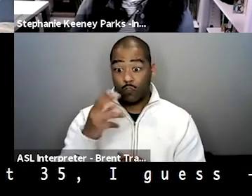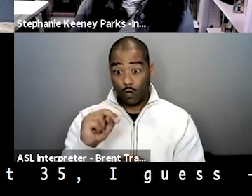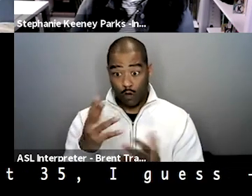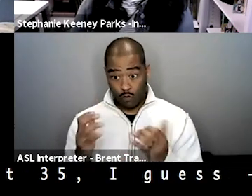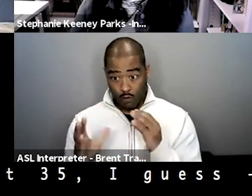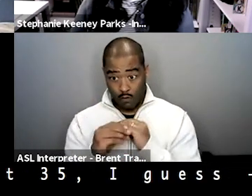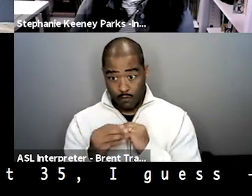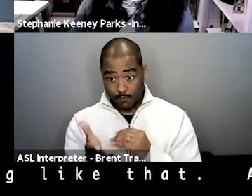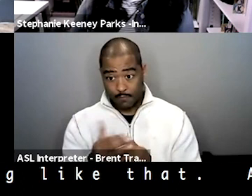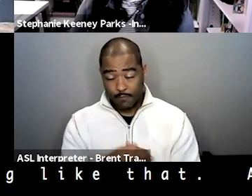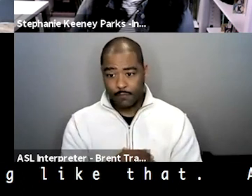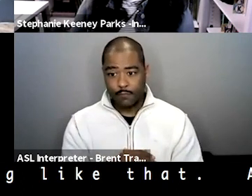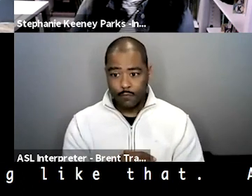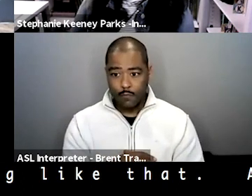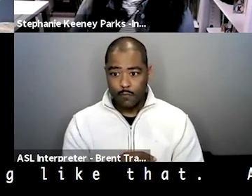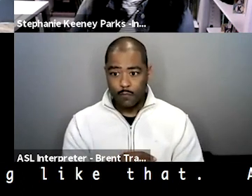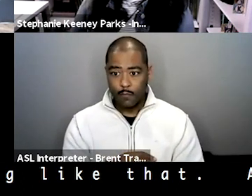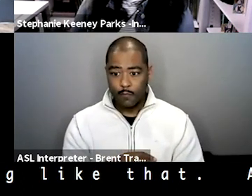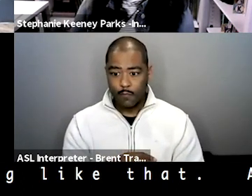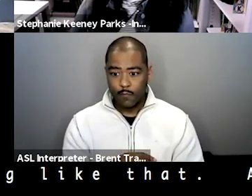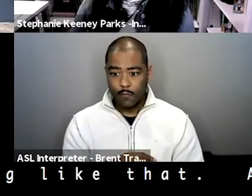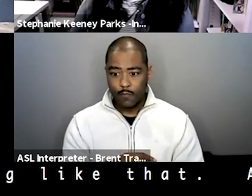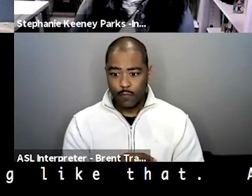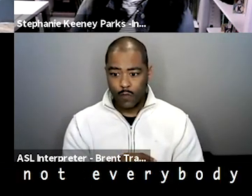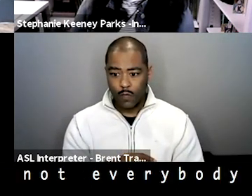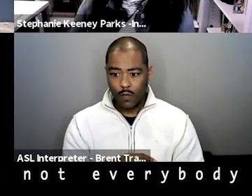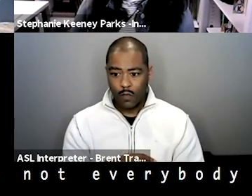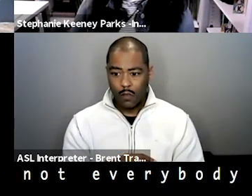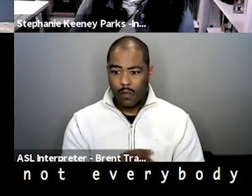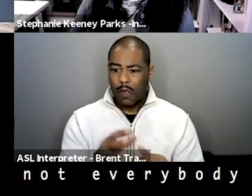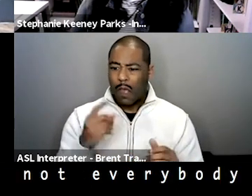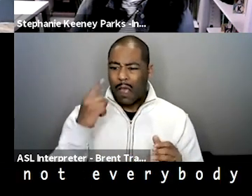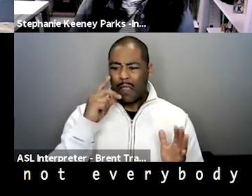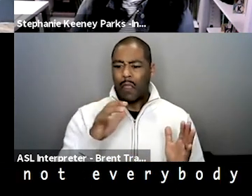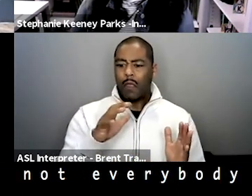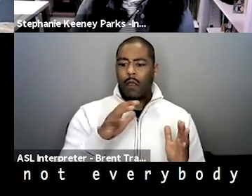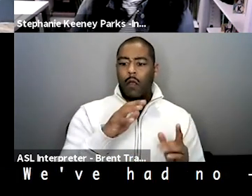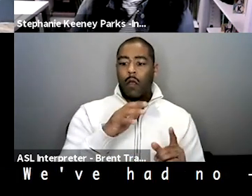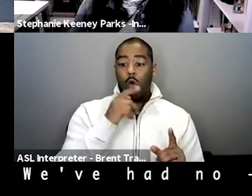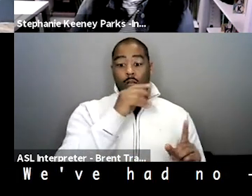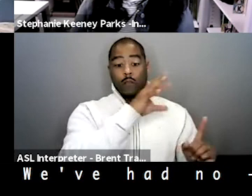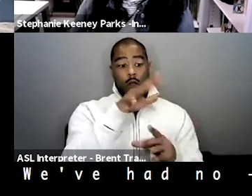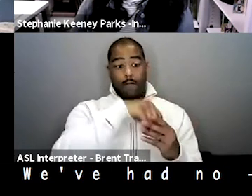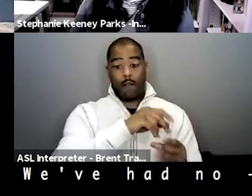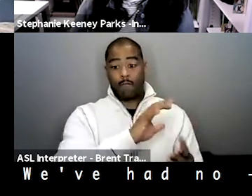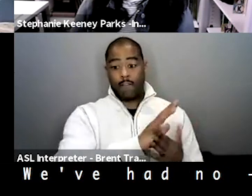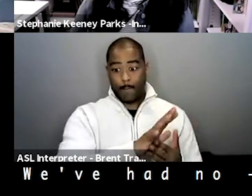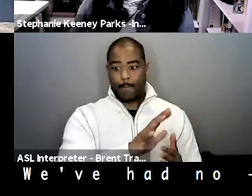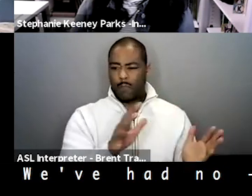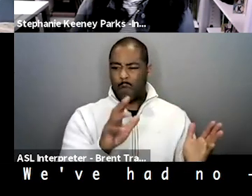about 35, I guess, something like that. And actually not everybody has seen it